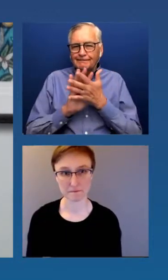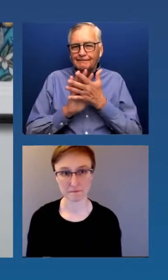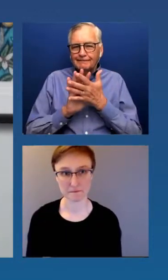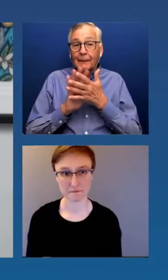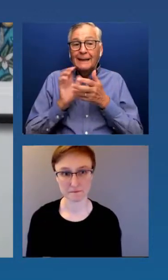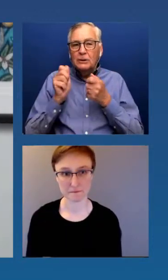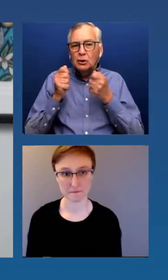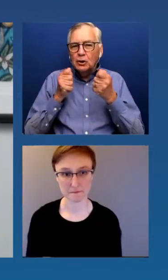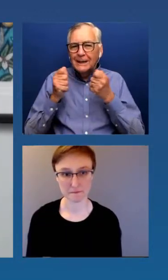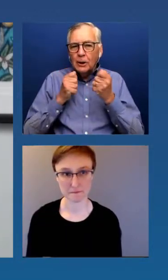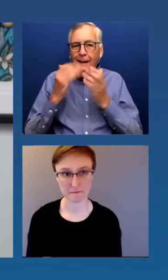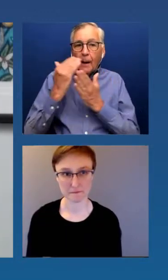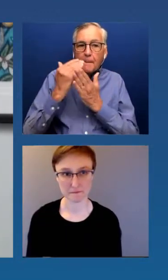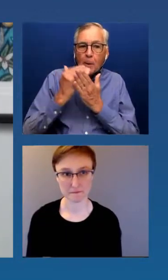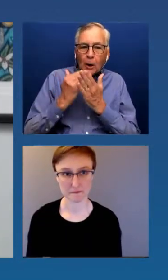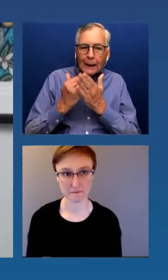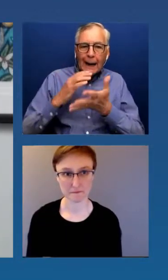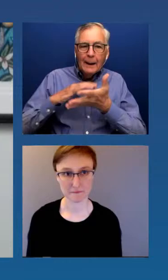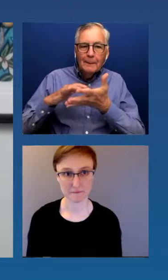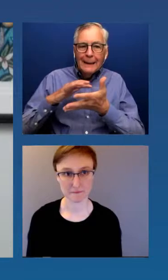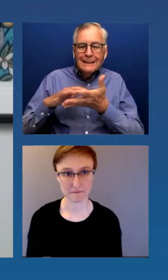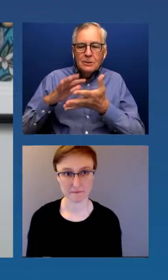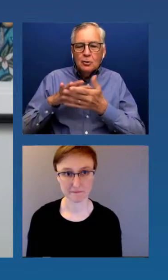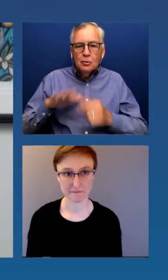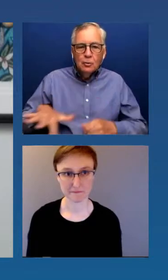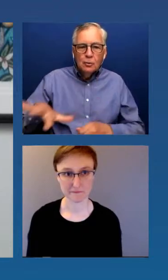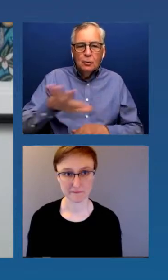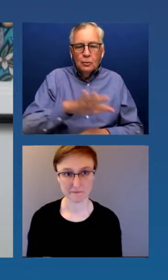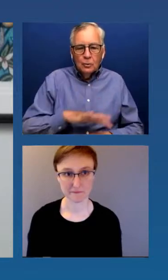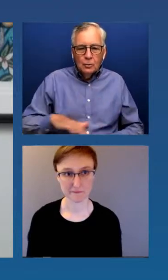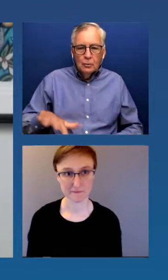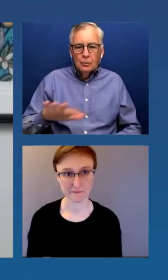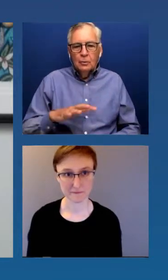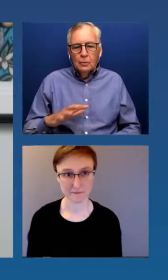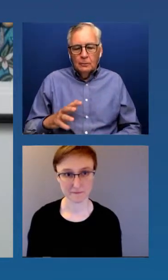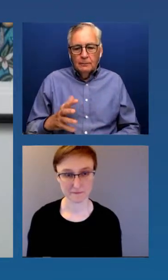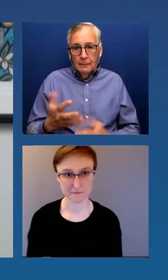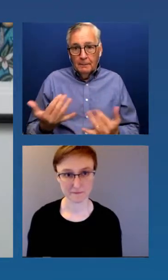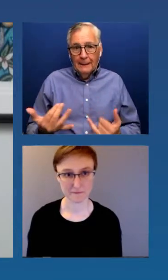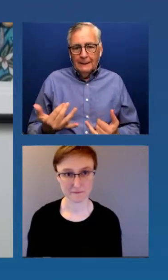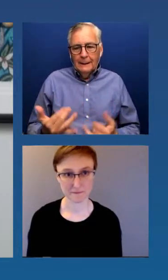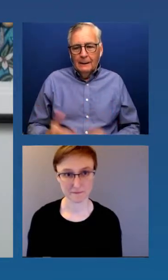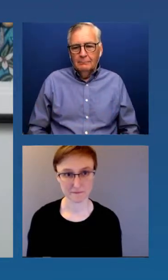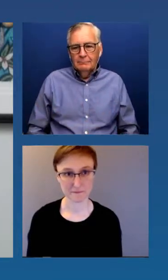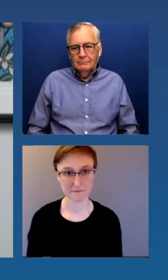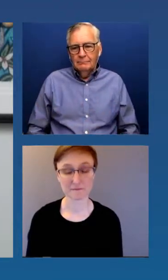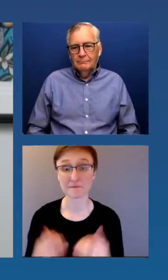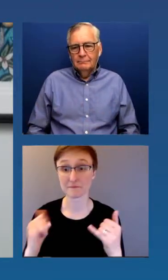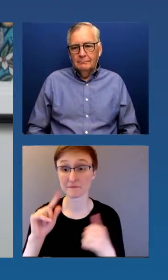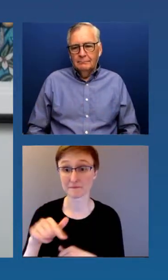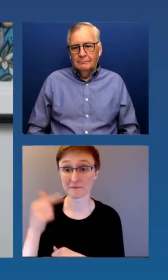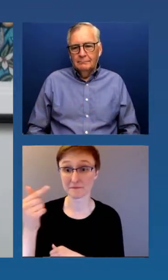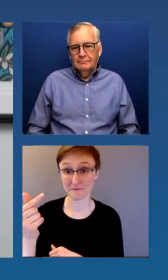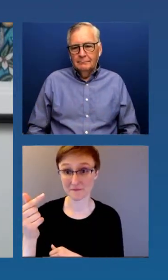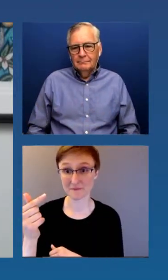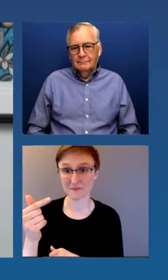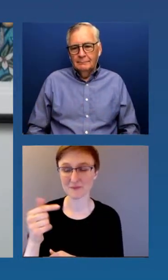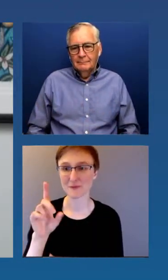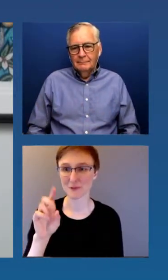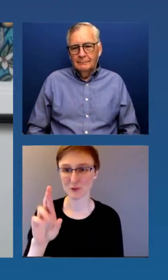gestionnaire de programme pour l'étude des cartes. We will take questions from the media. I now turn it over to our Medical Officer of Health.